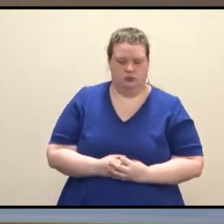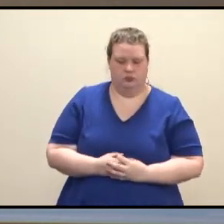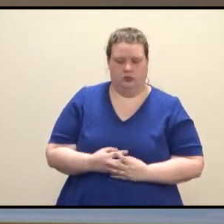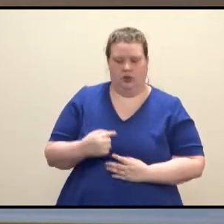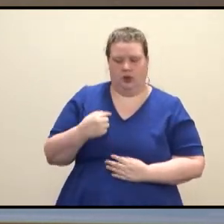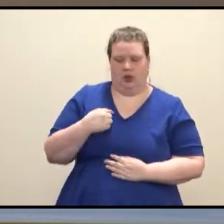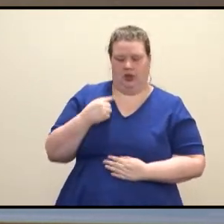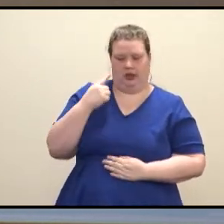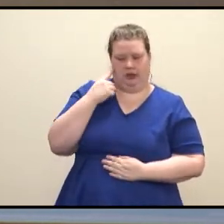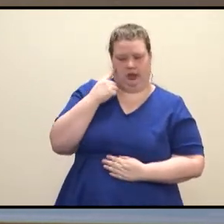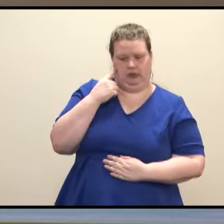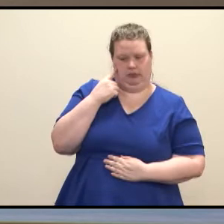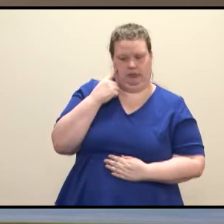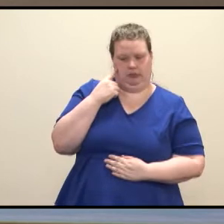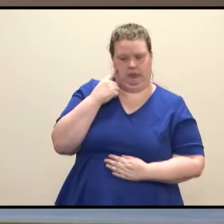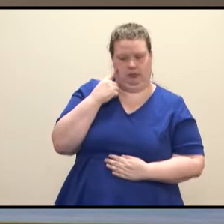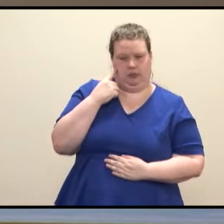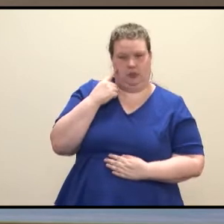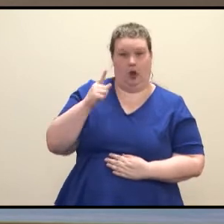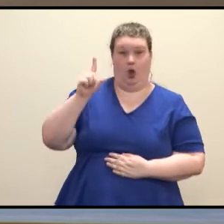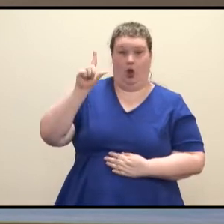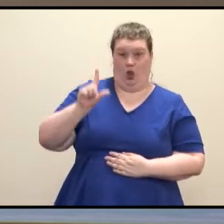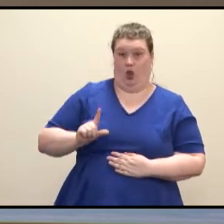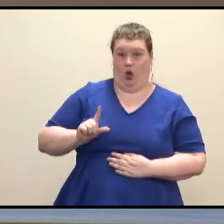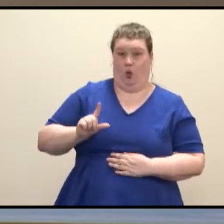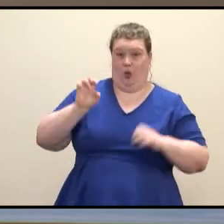low academic ratings,